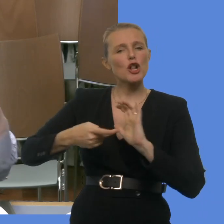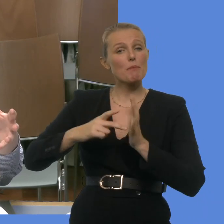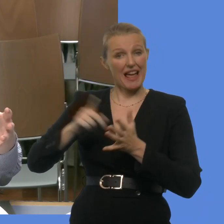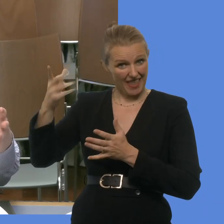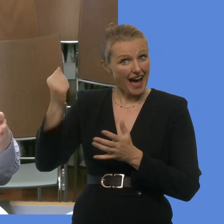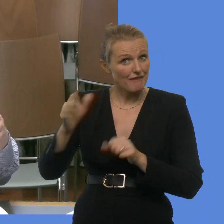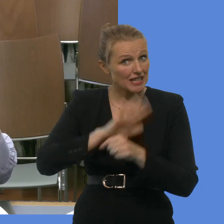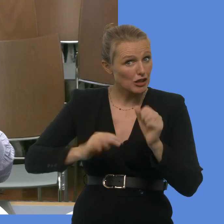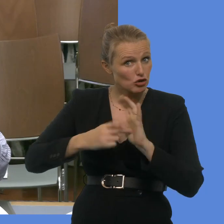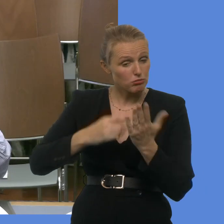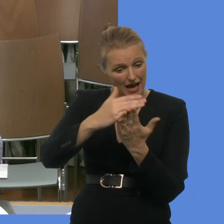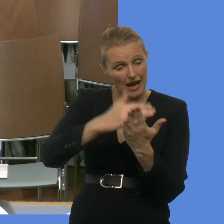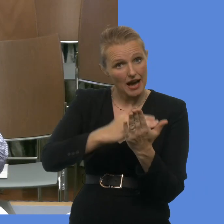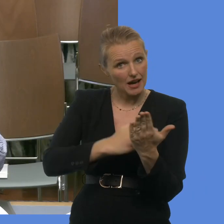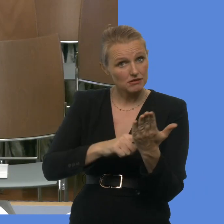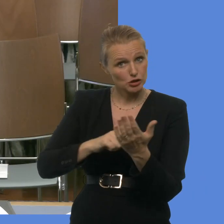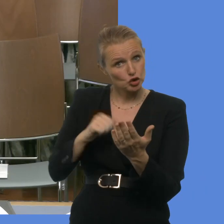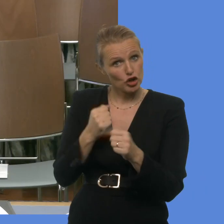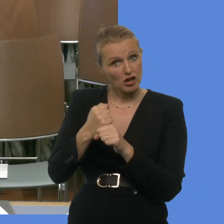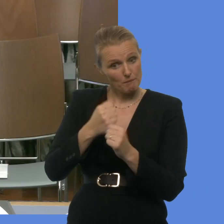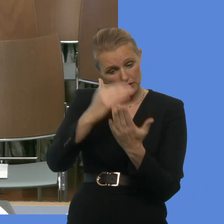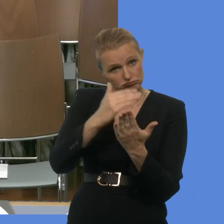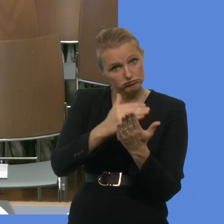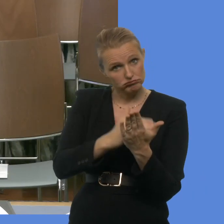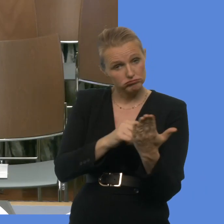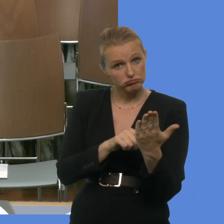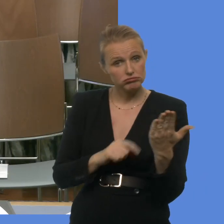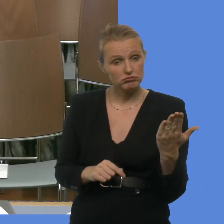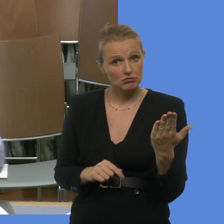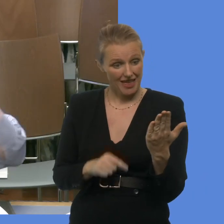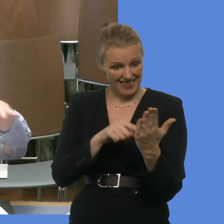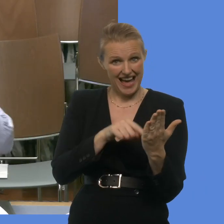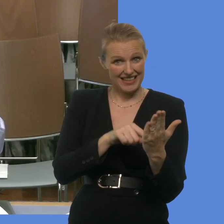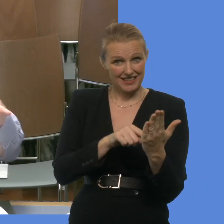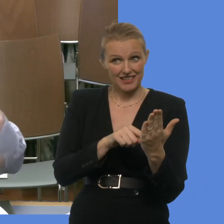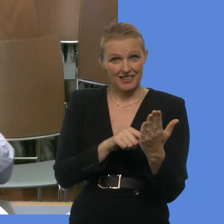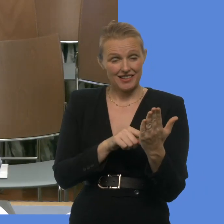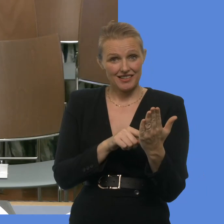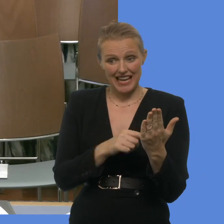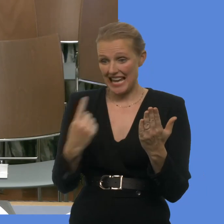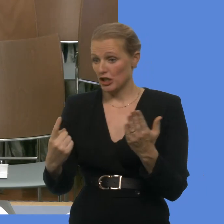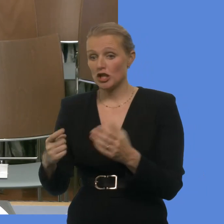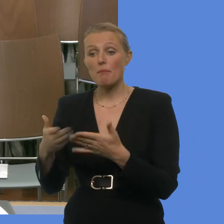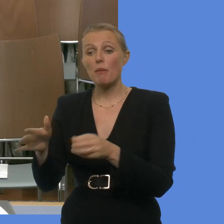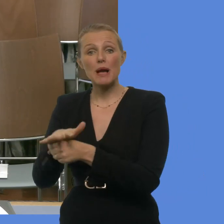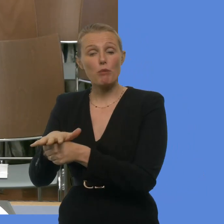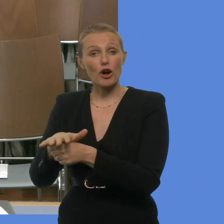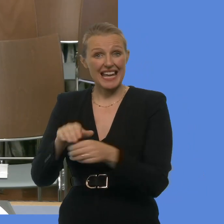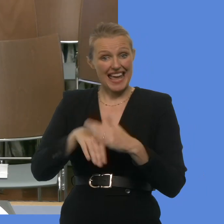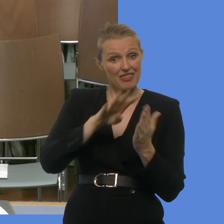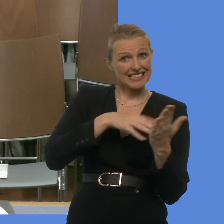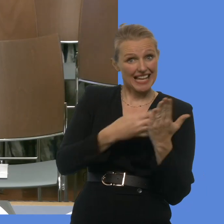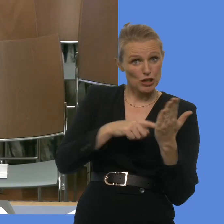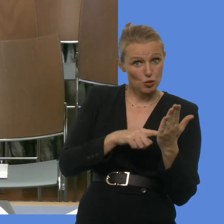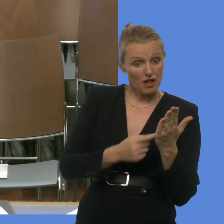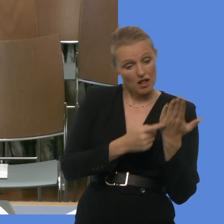national plan created by the Scottish Government following the passing of the Act, and then each public bodies that are listed in a schedule at the back